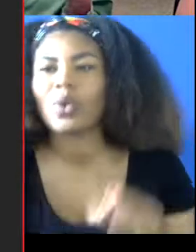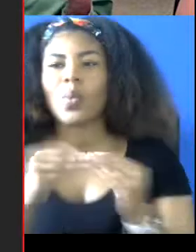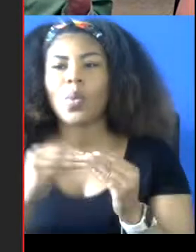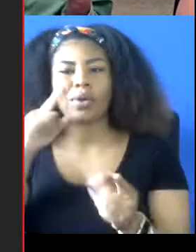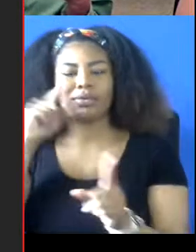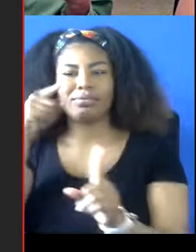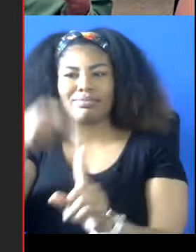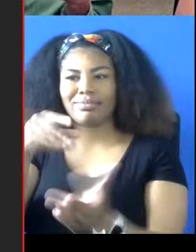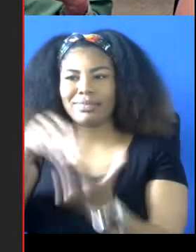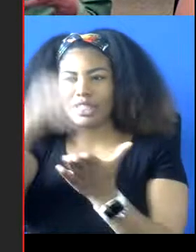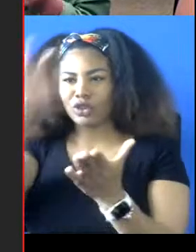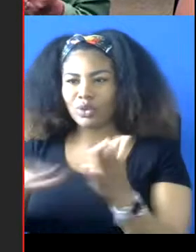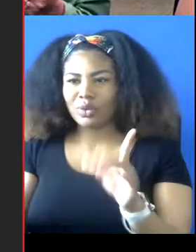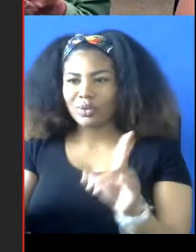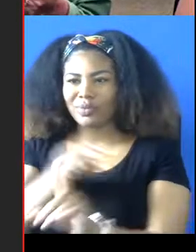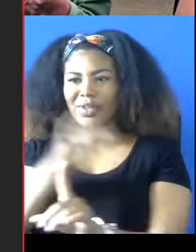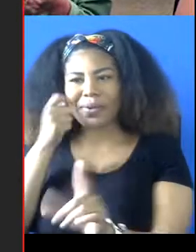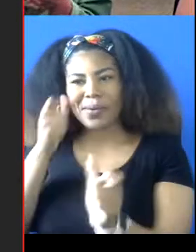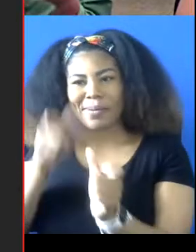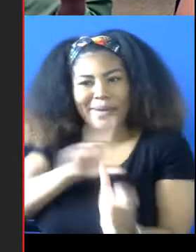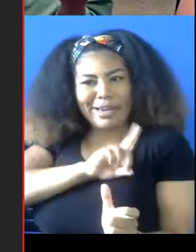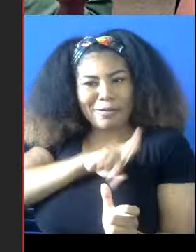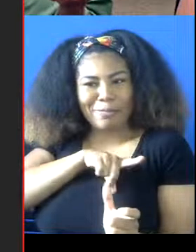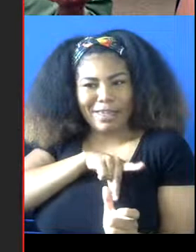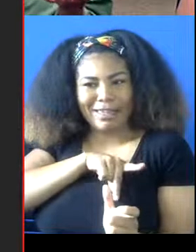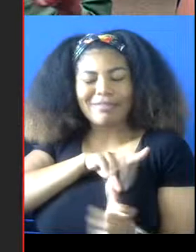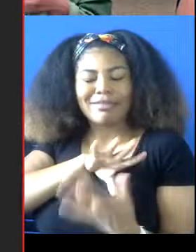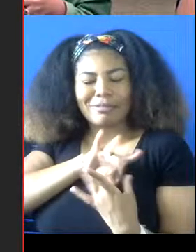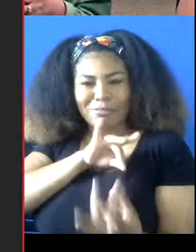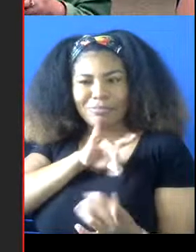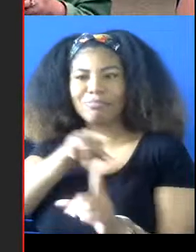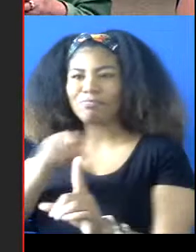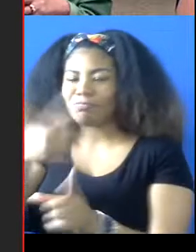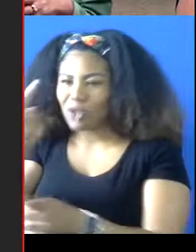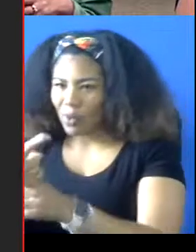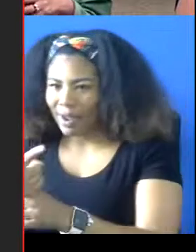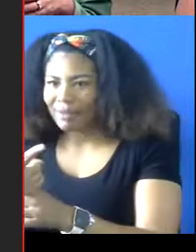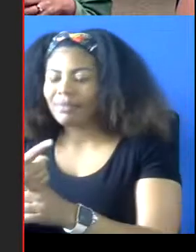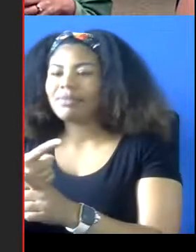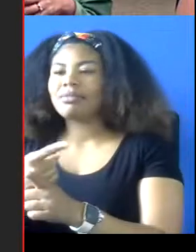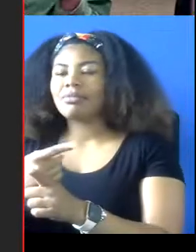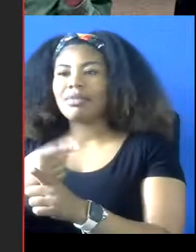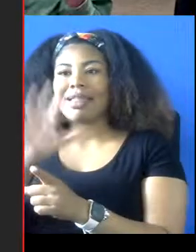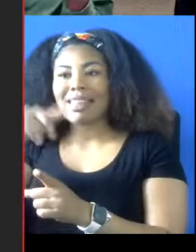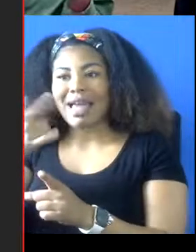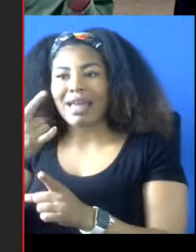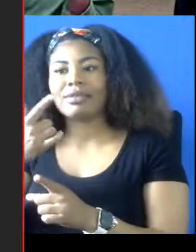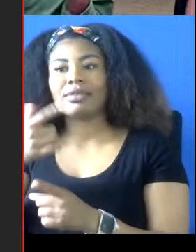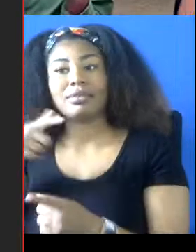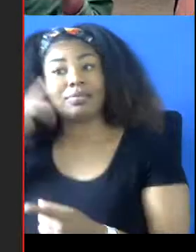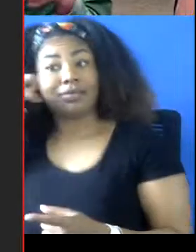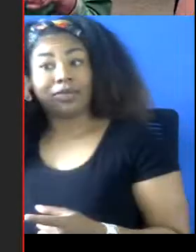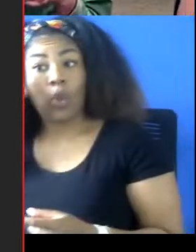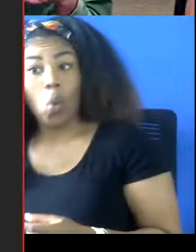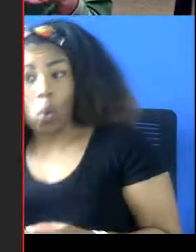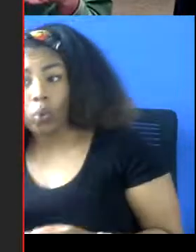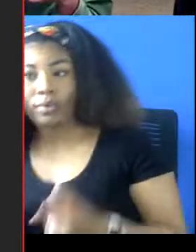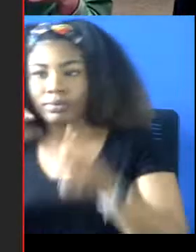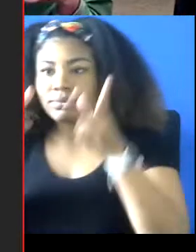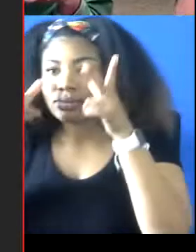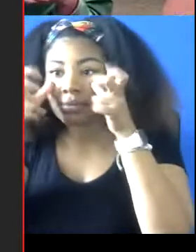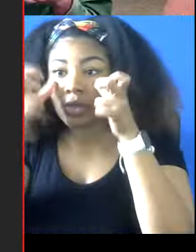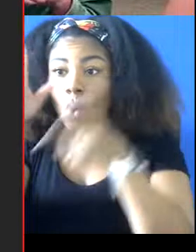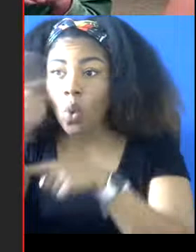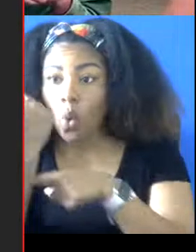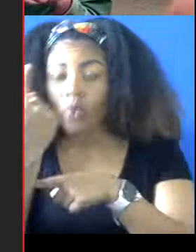and what Dr. Payne talked about earlier, is that you're exactly right, that learning styles, single learning styles should